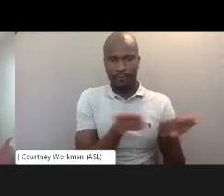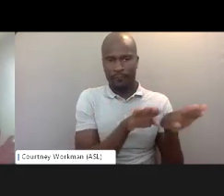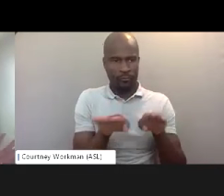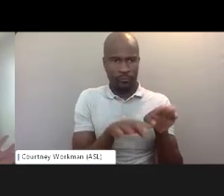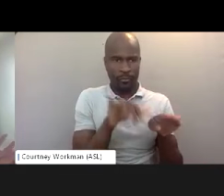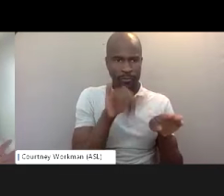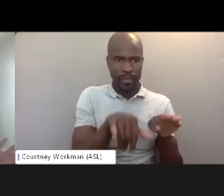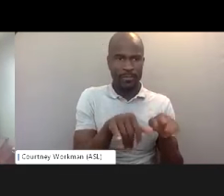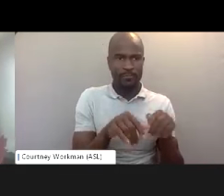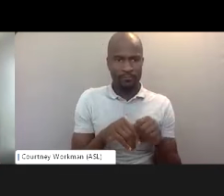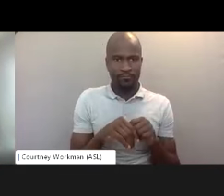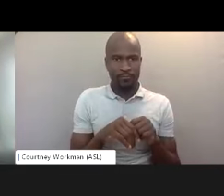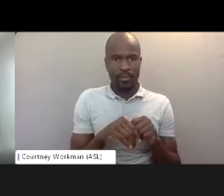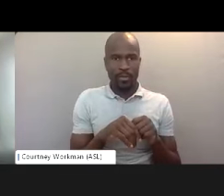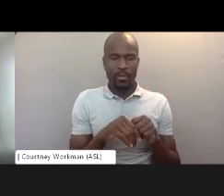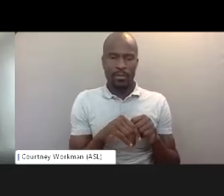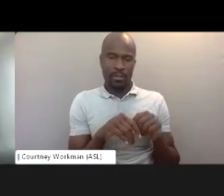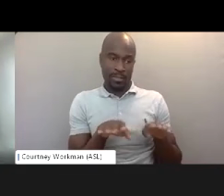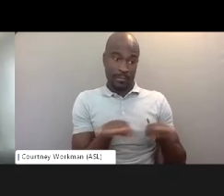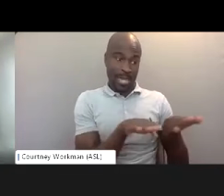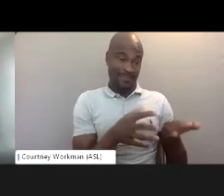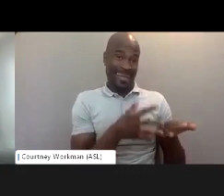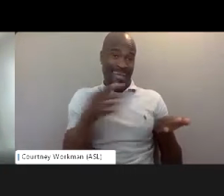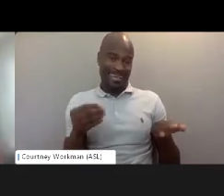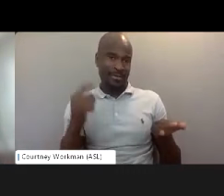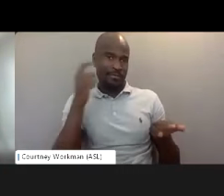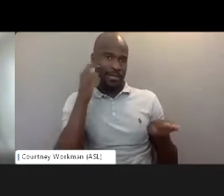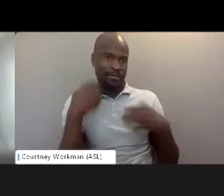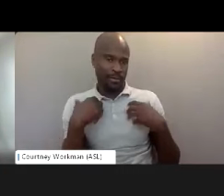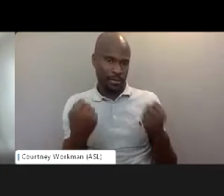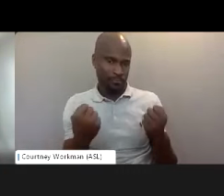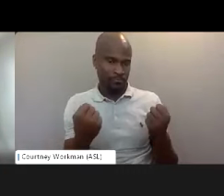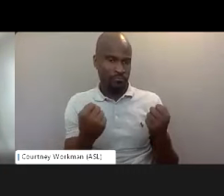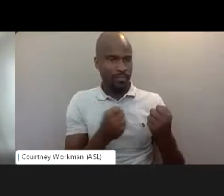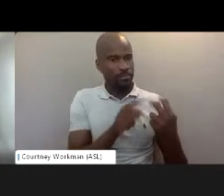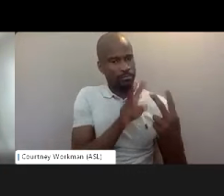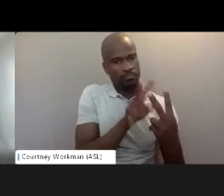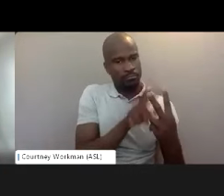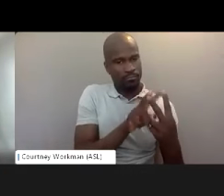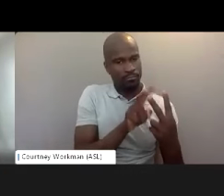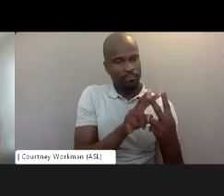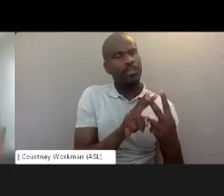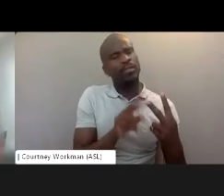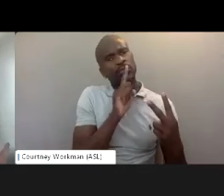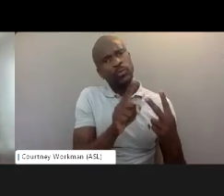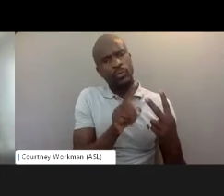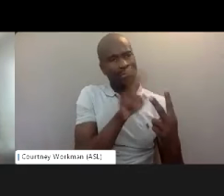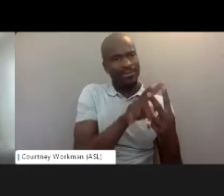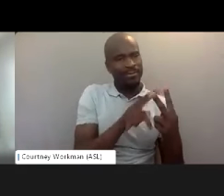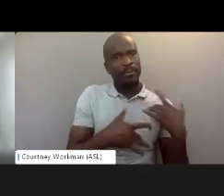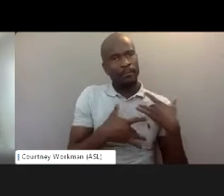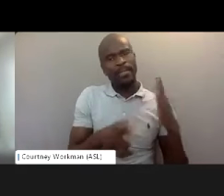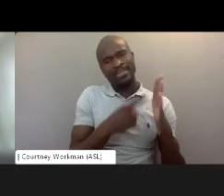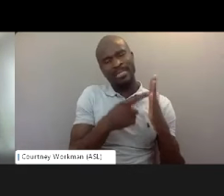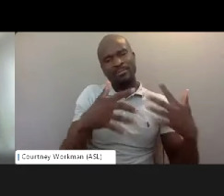we really do look at that behavioral and mental health, and that in many ways those are overlapping, but it's much more broad